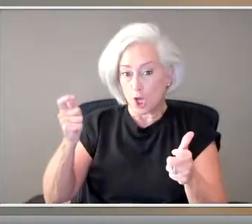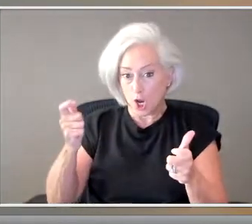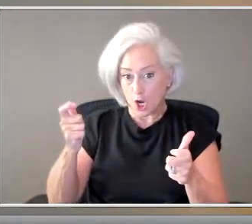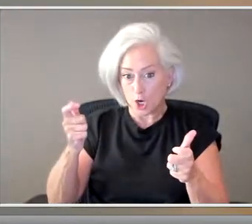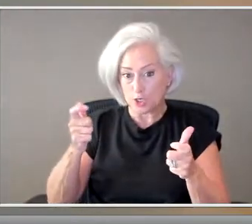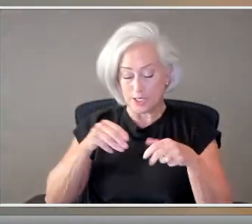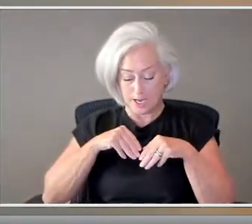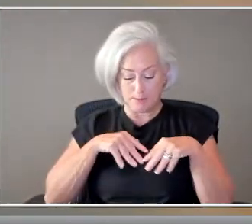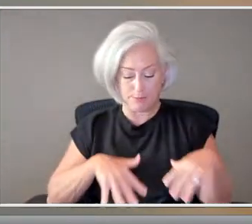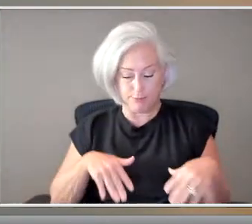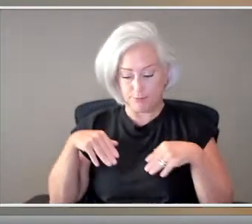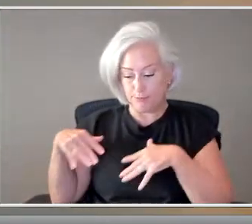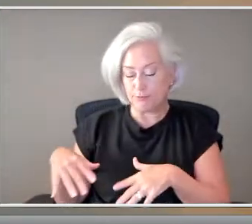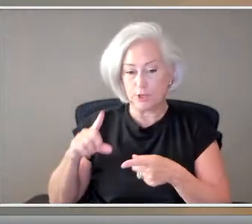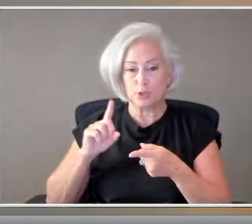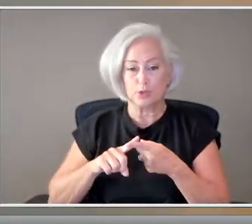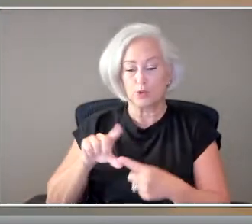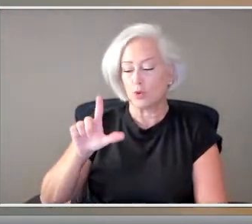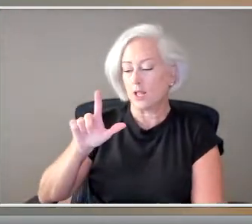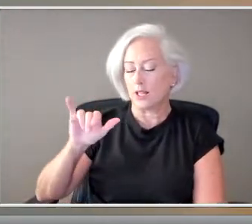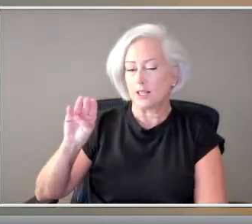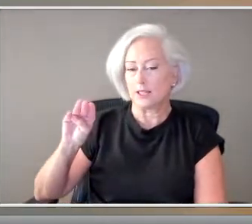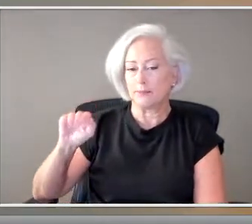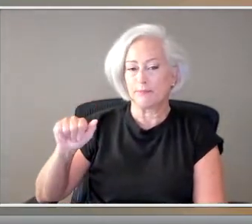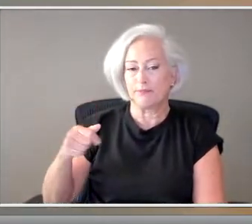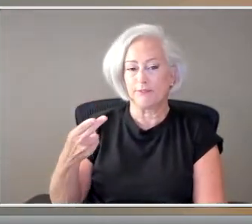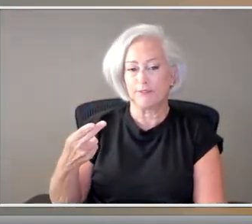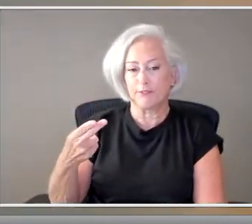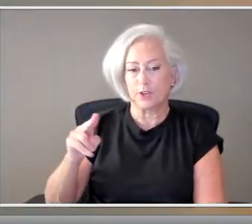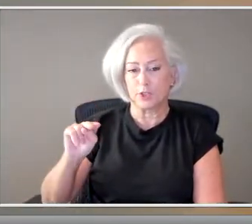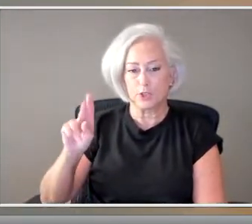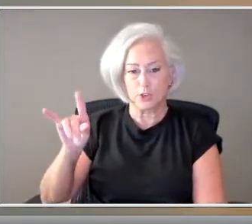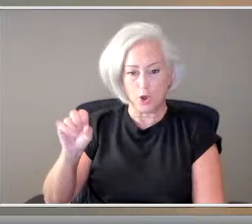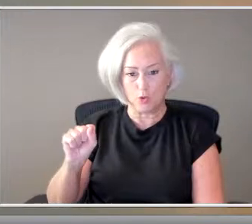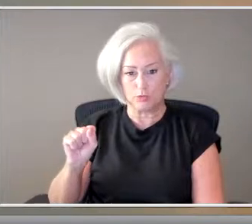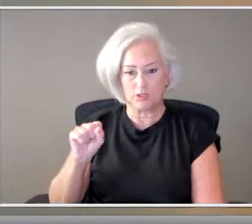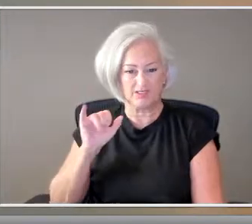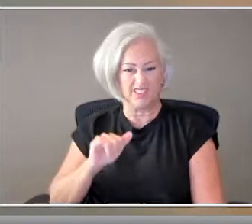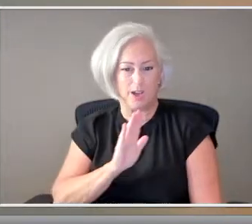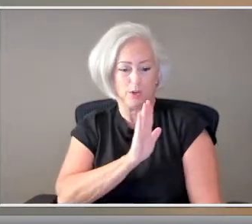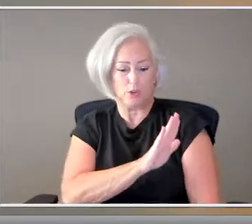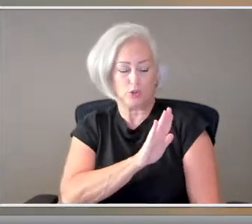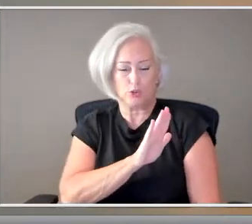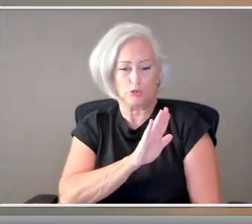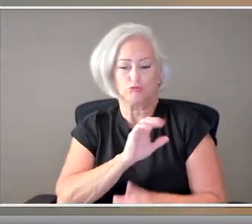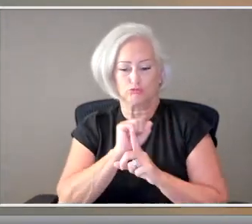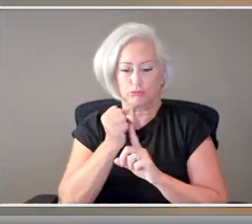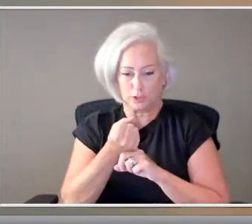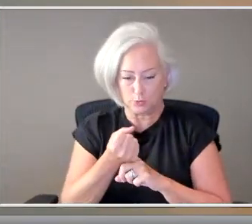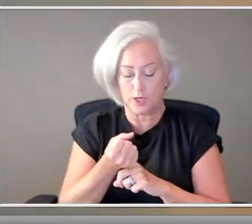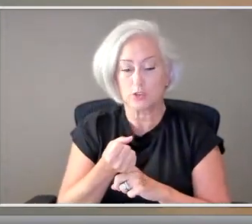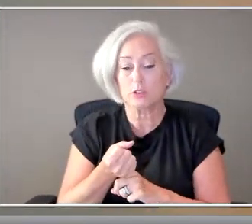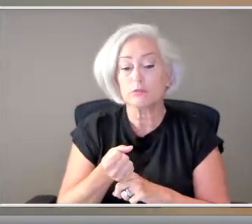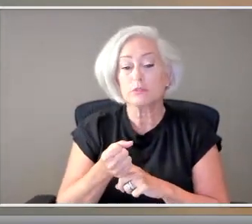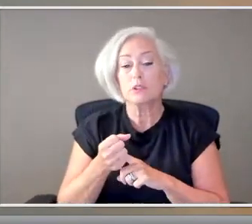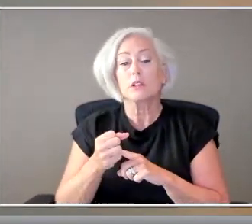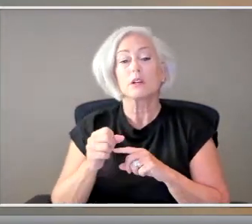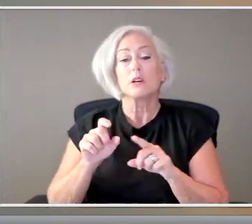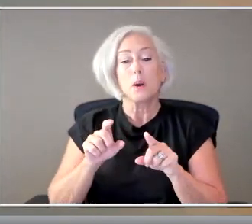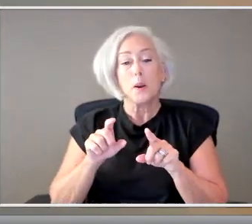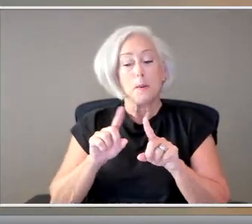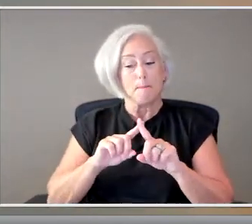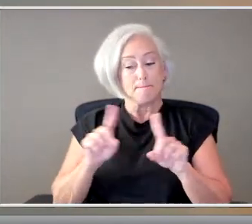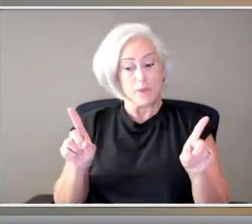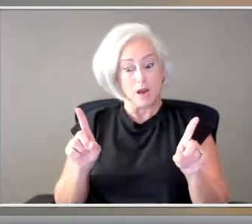lymph nodes. So that was Angela's situation. But in addition to the amount of spread the